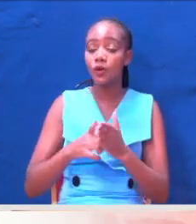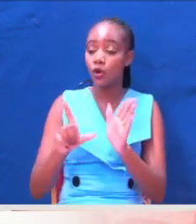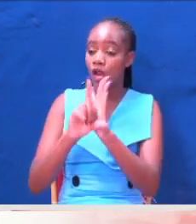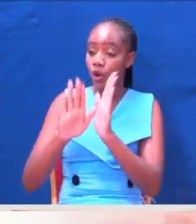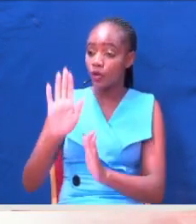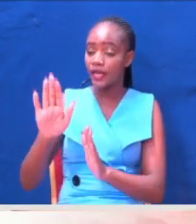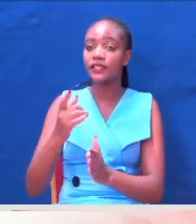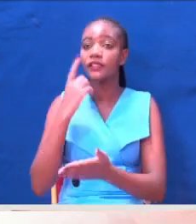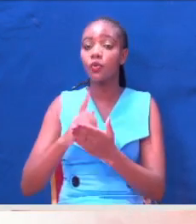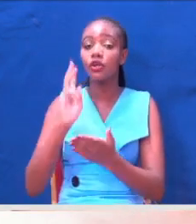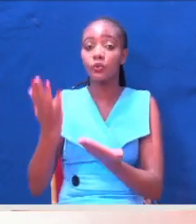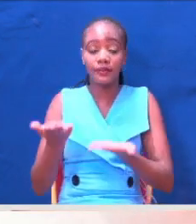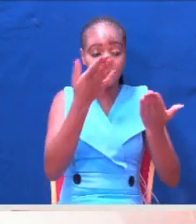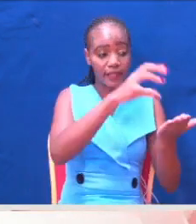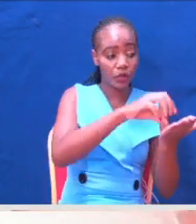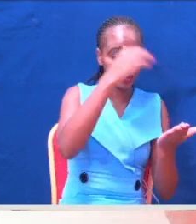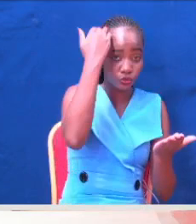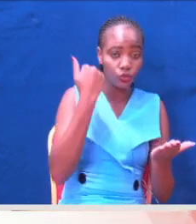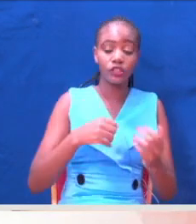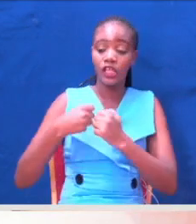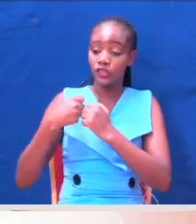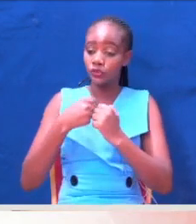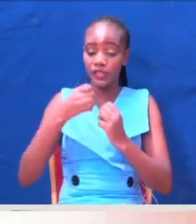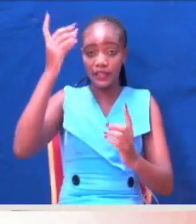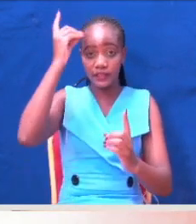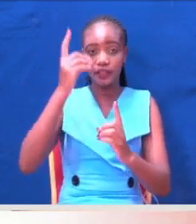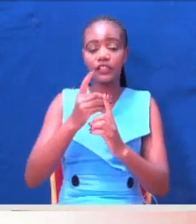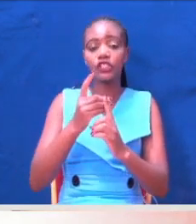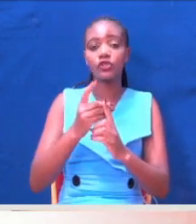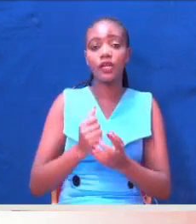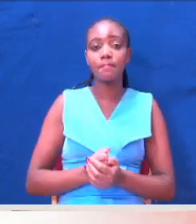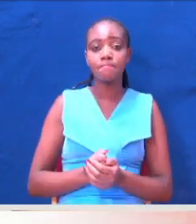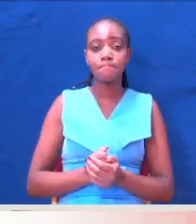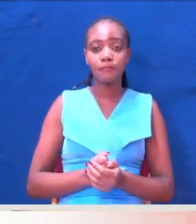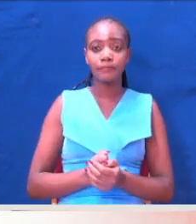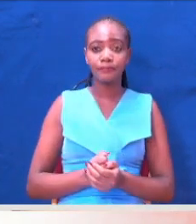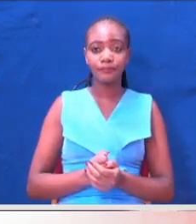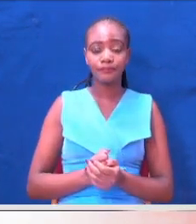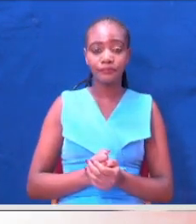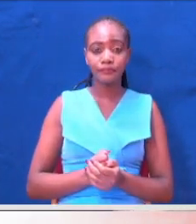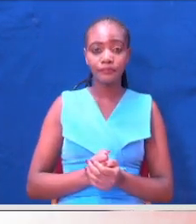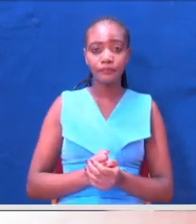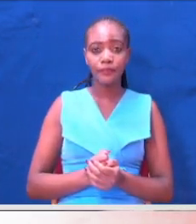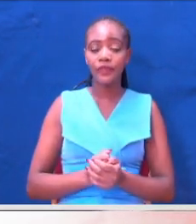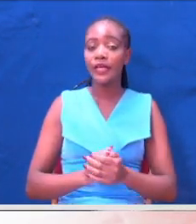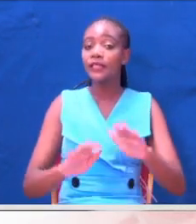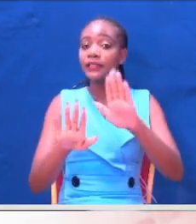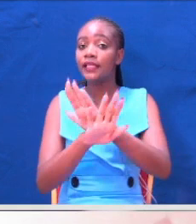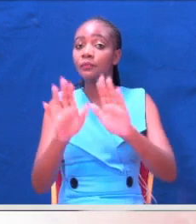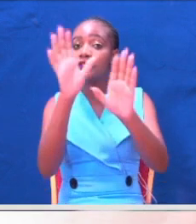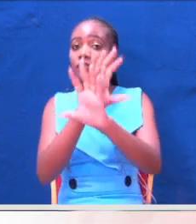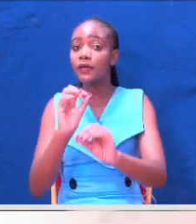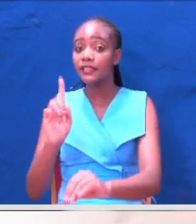to move to court to challenge the decision to deport the Turkish businessman. The deputy president